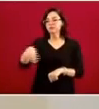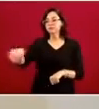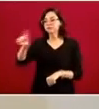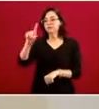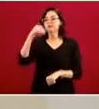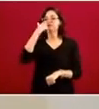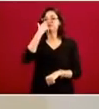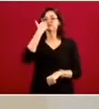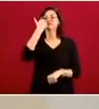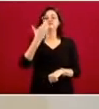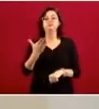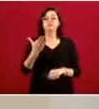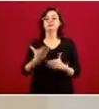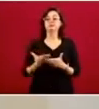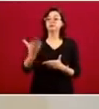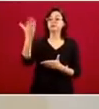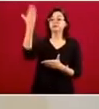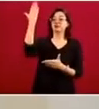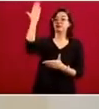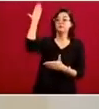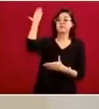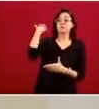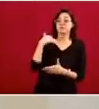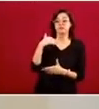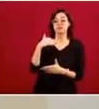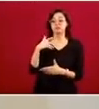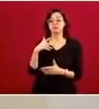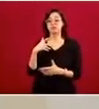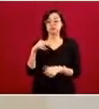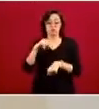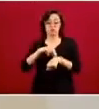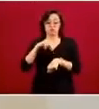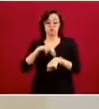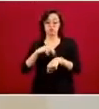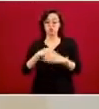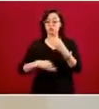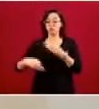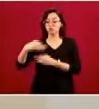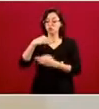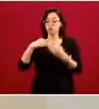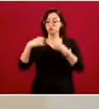Gatell, is a calling to all of those